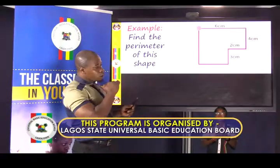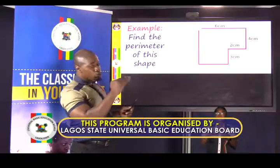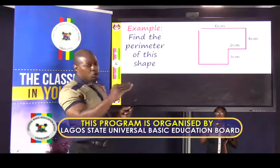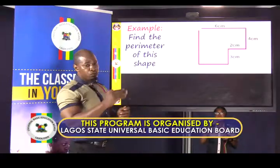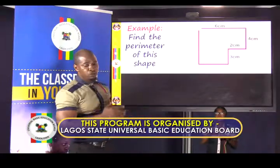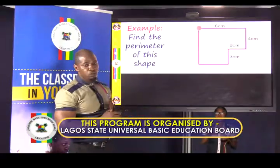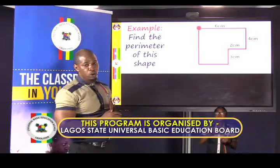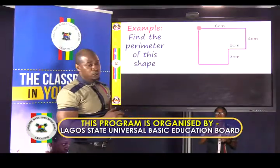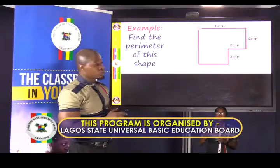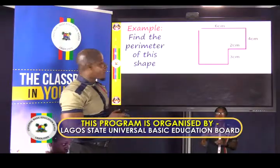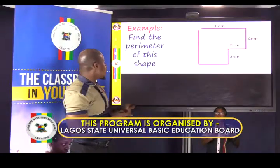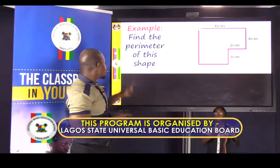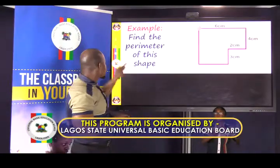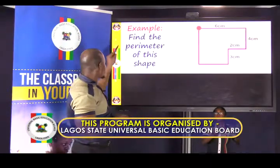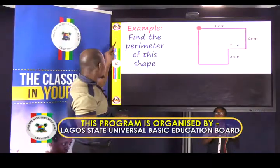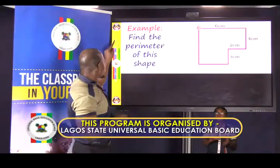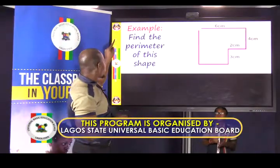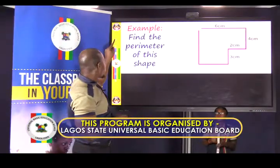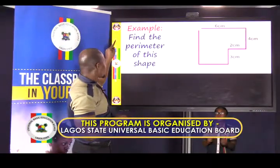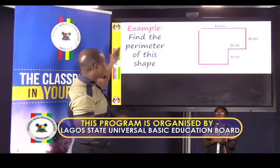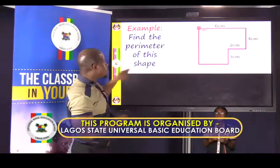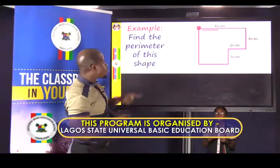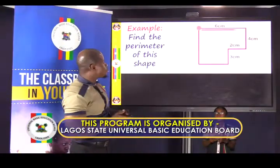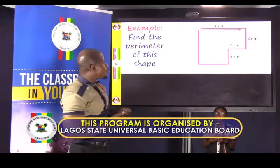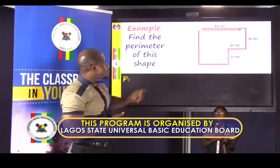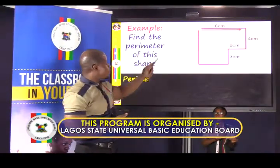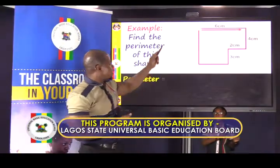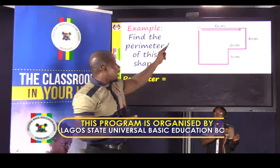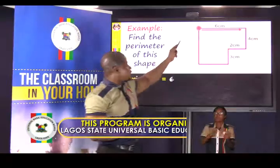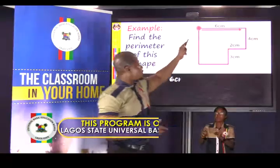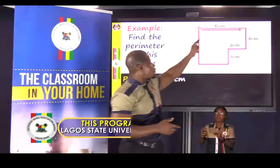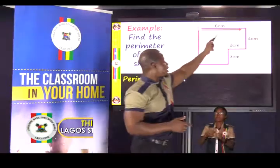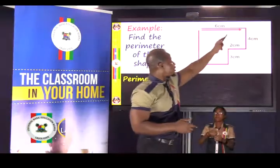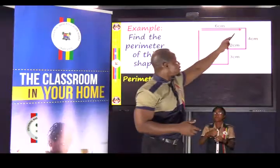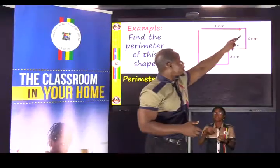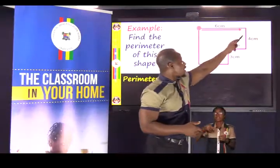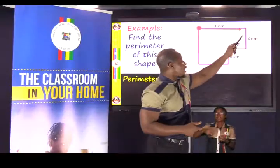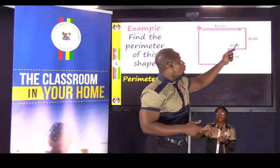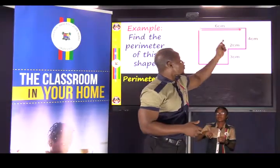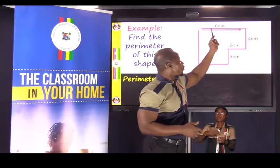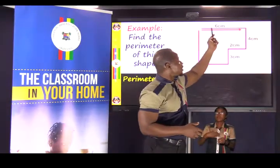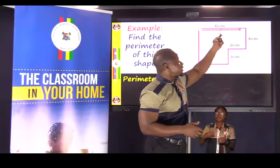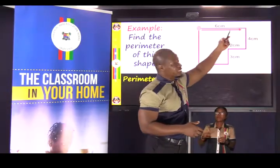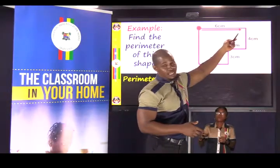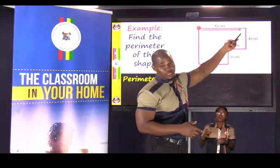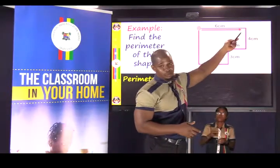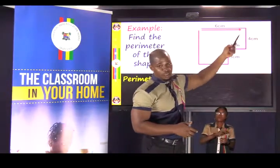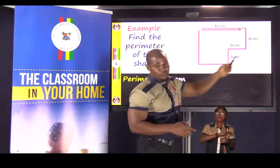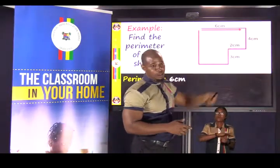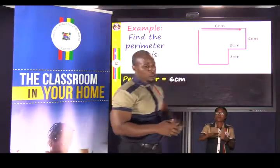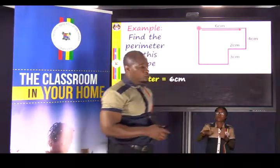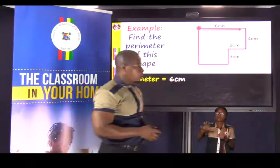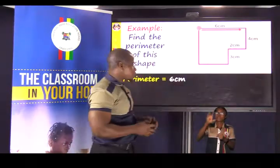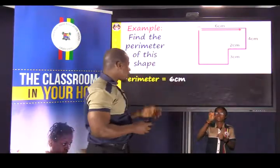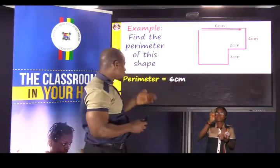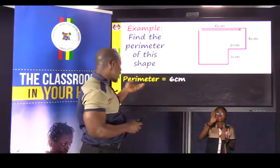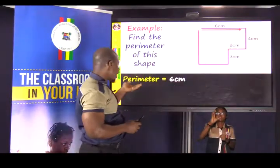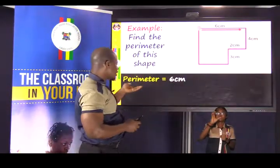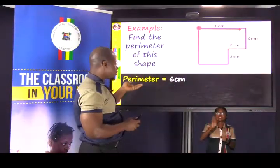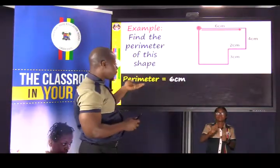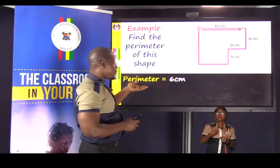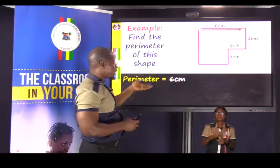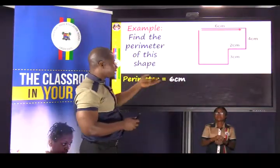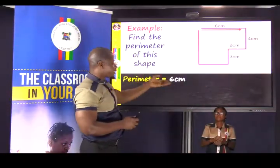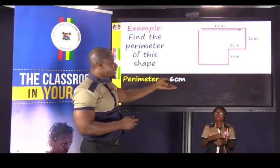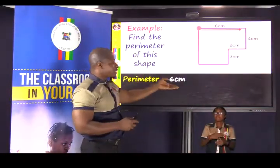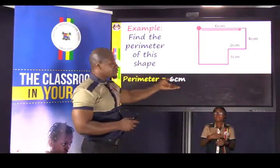and we will move towards the right. And so if I move down this way, I would have covered 6 centimeters. So I will start by